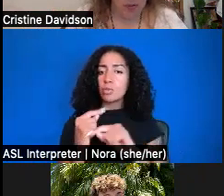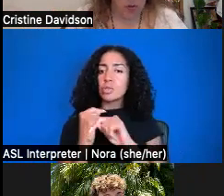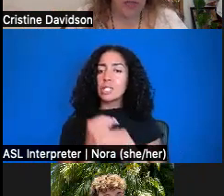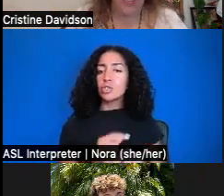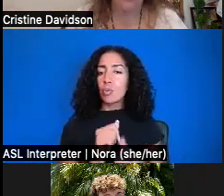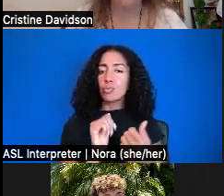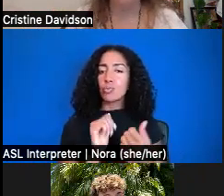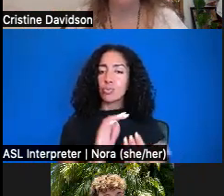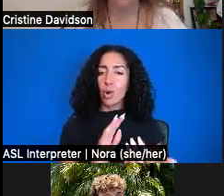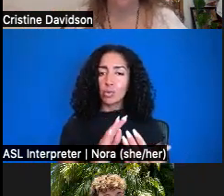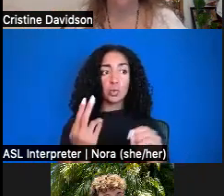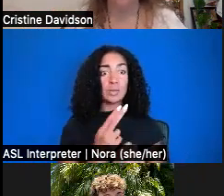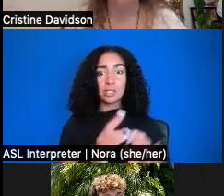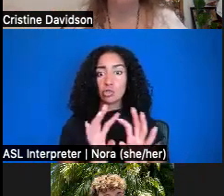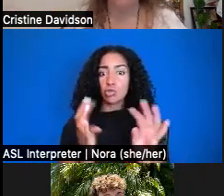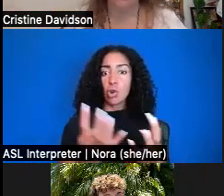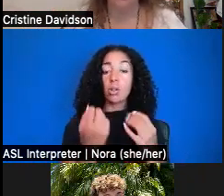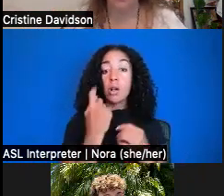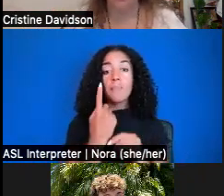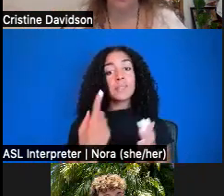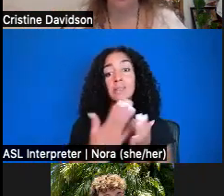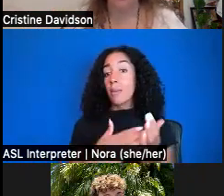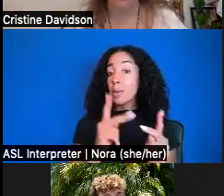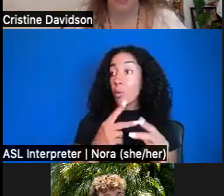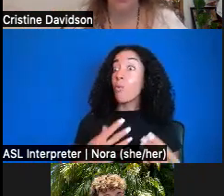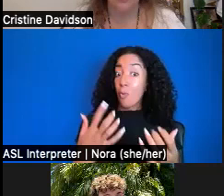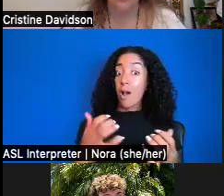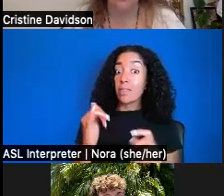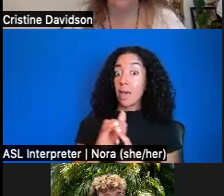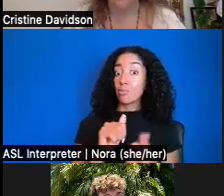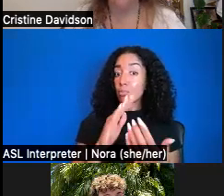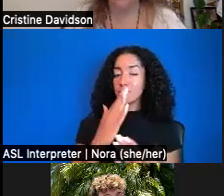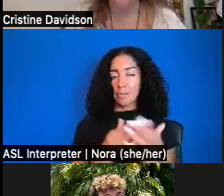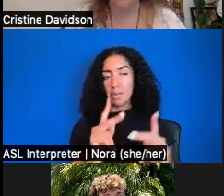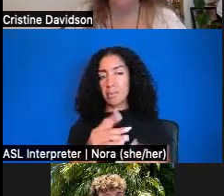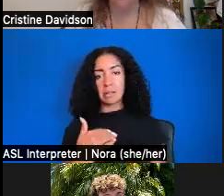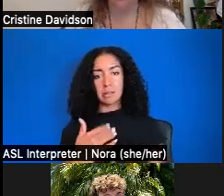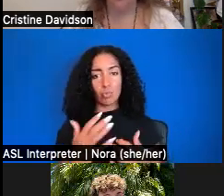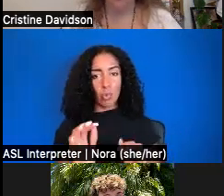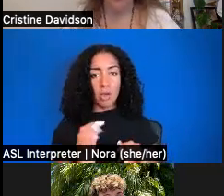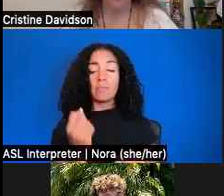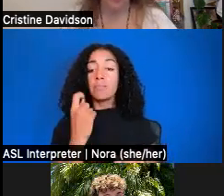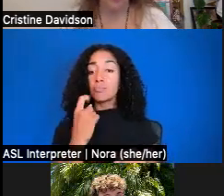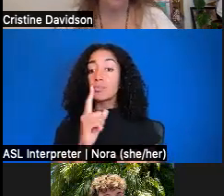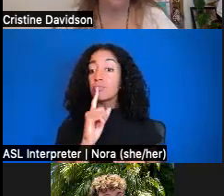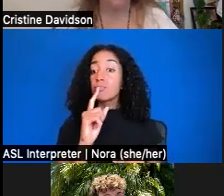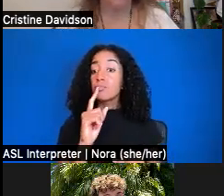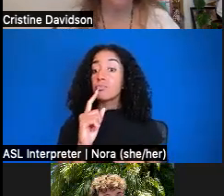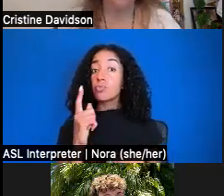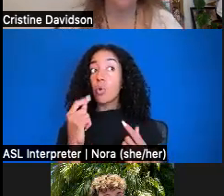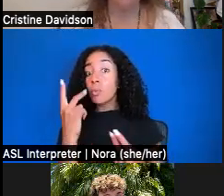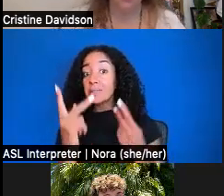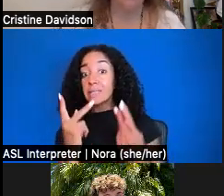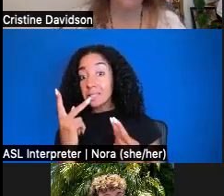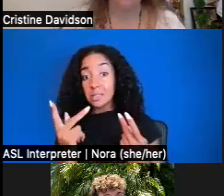some people want that and some people don't. But I think the reality is that a lot of times we are taught that the